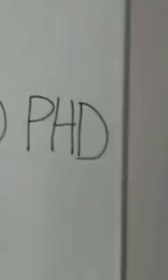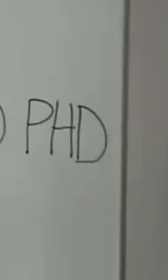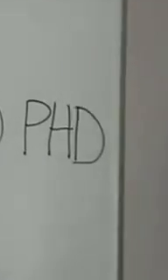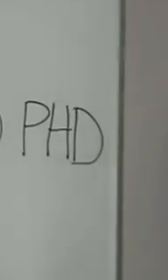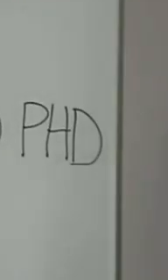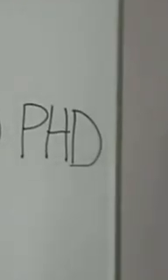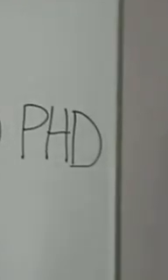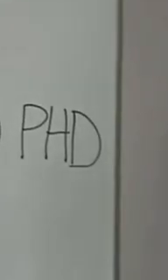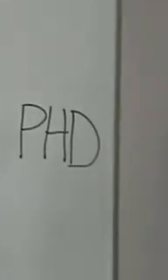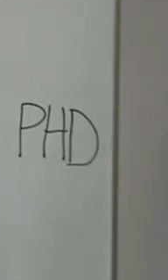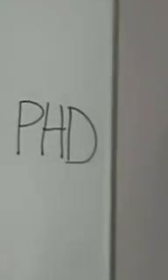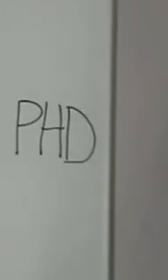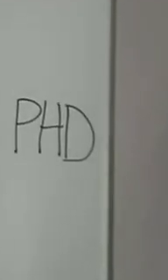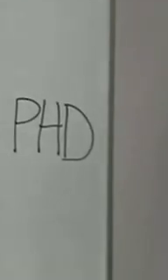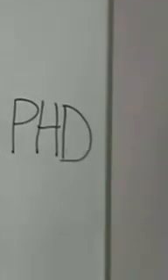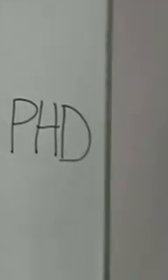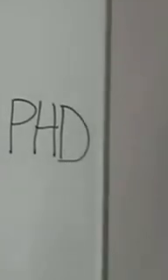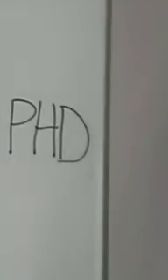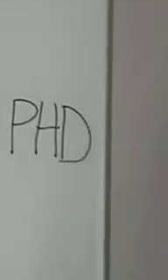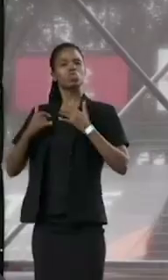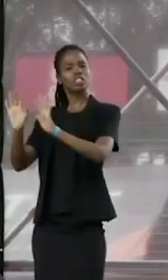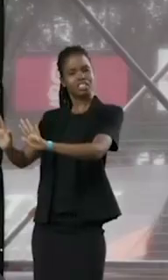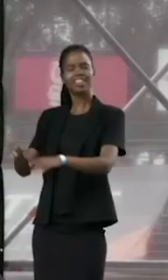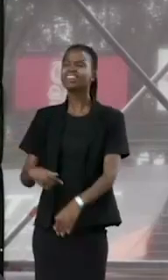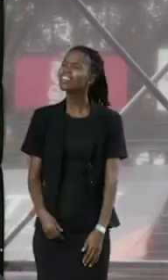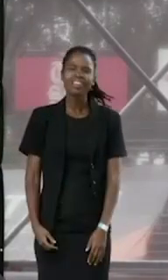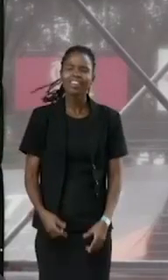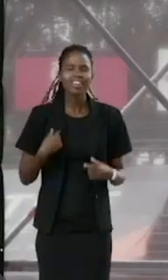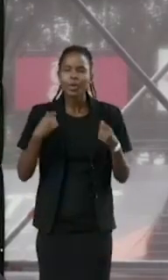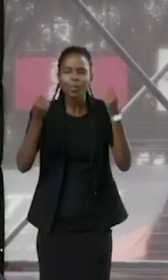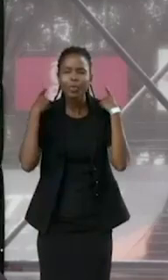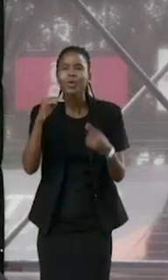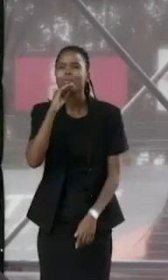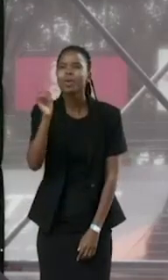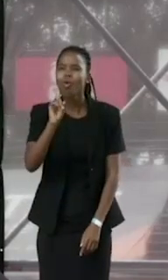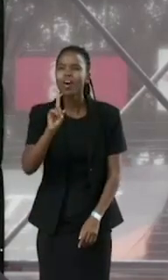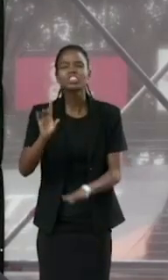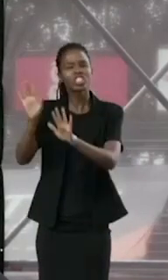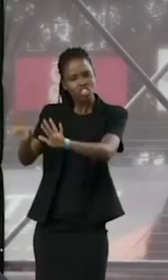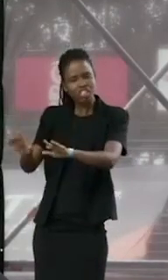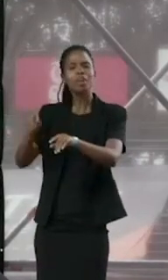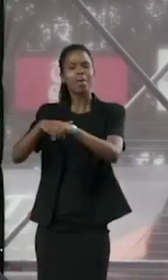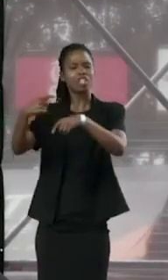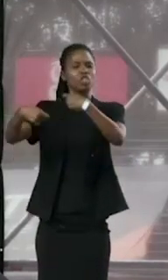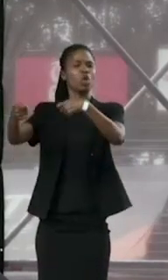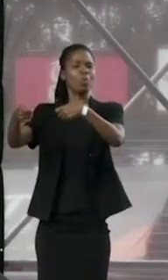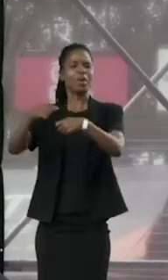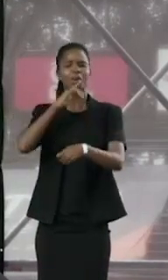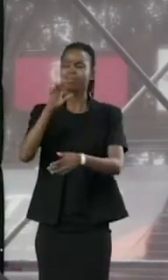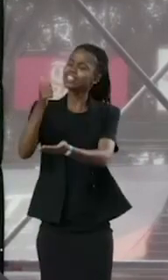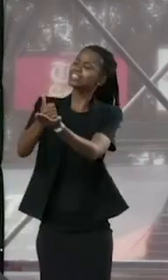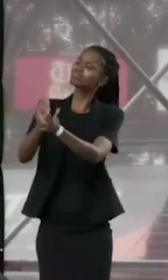by the shop, you know. So after that, I didn't understand, by the way, what did he mean when he said chill by the shop. So he said, like, no, man, just